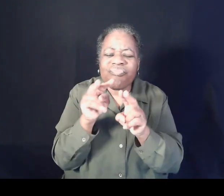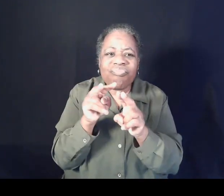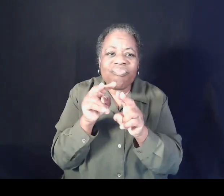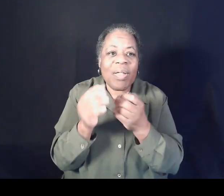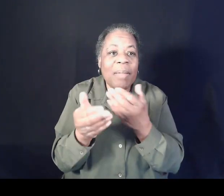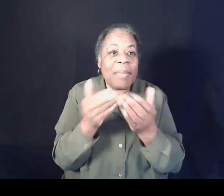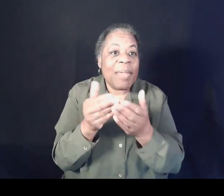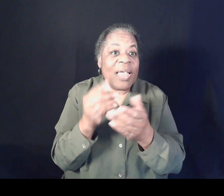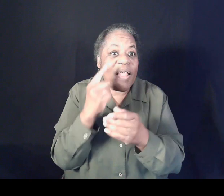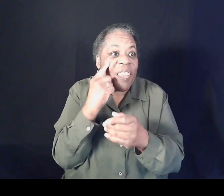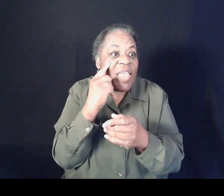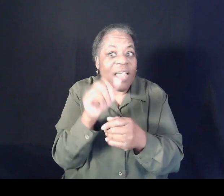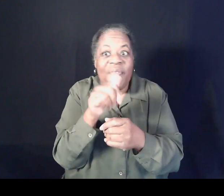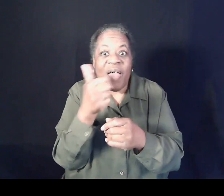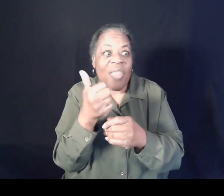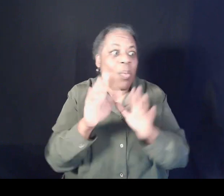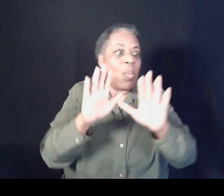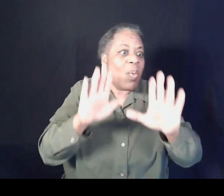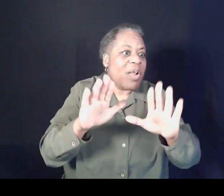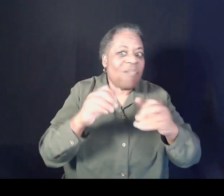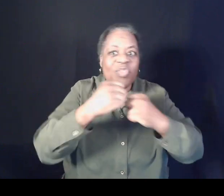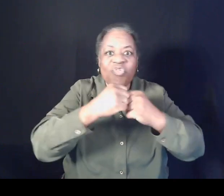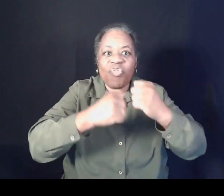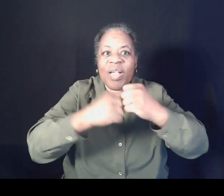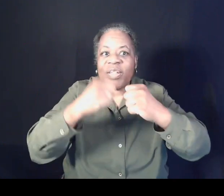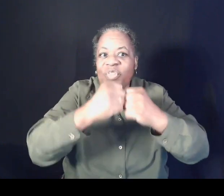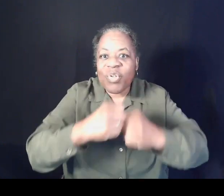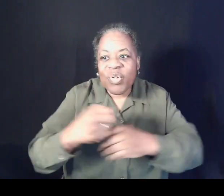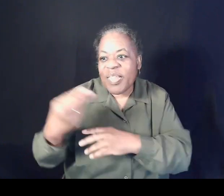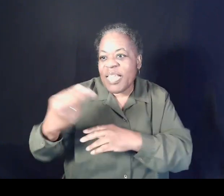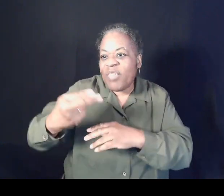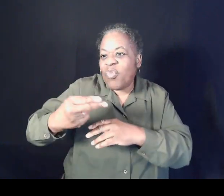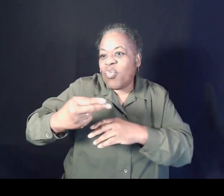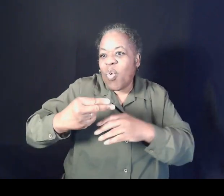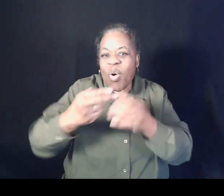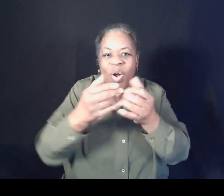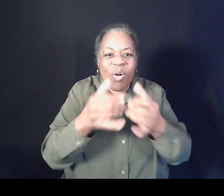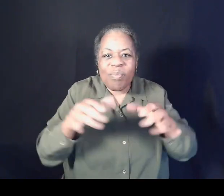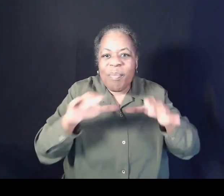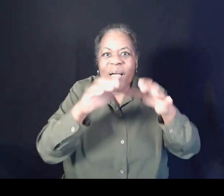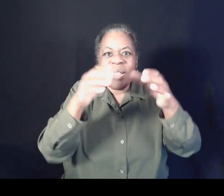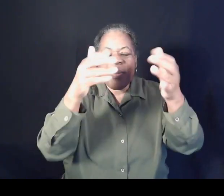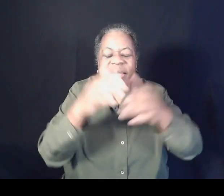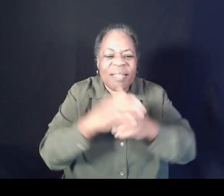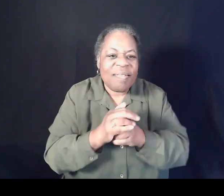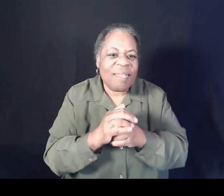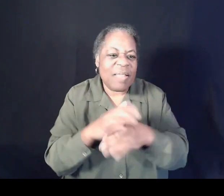other magnificent structures. Historical monuments, majestic concert halls,